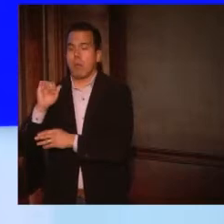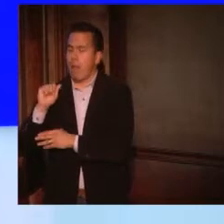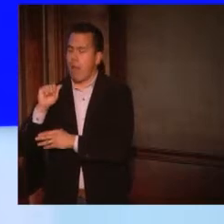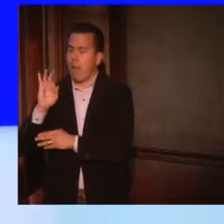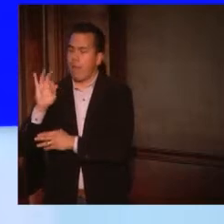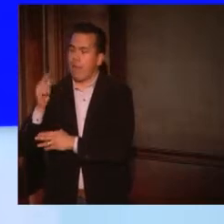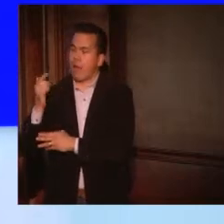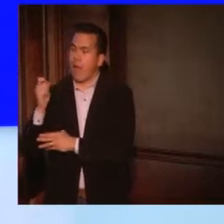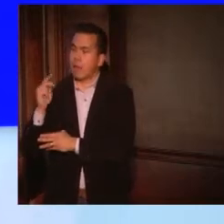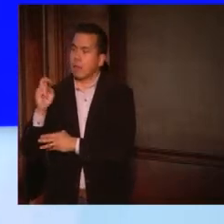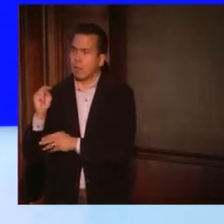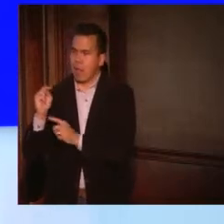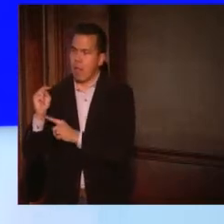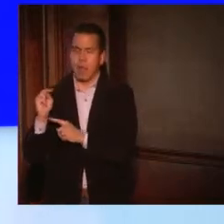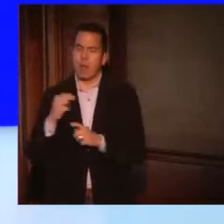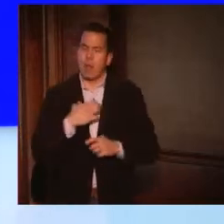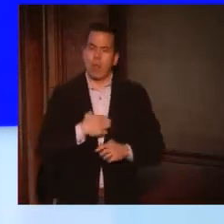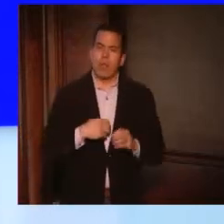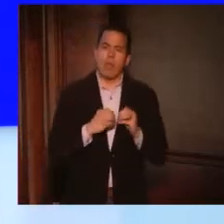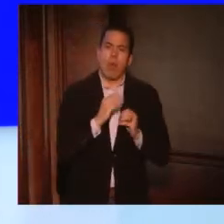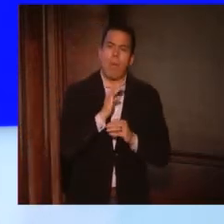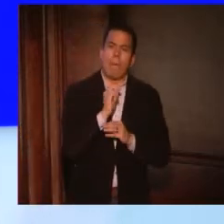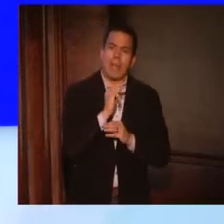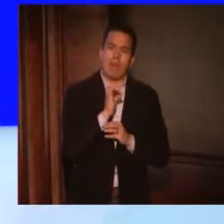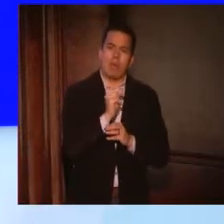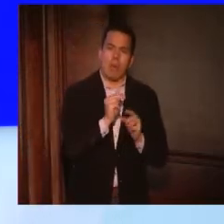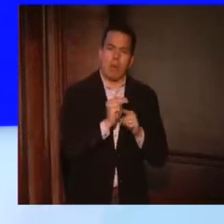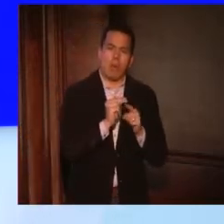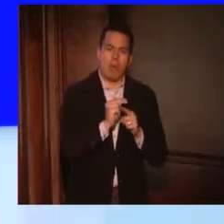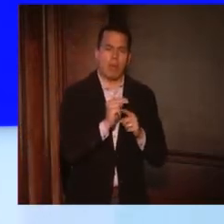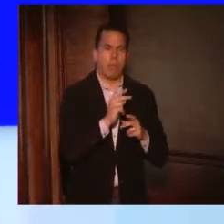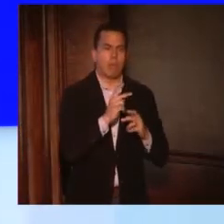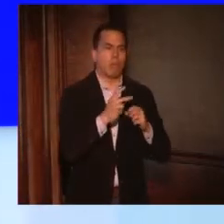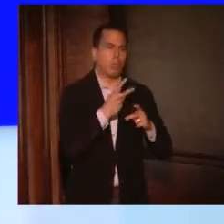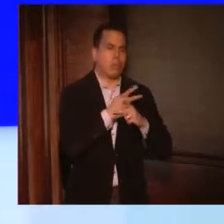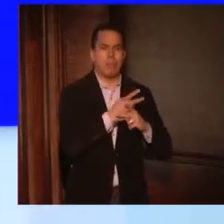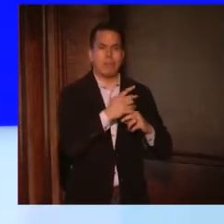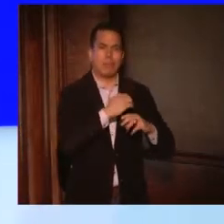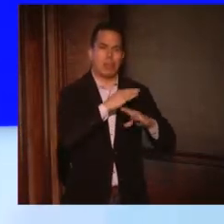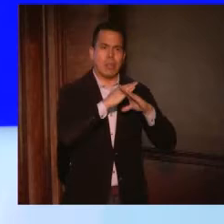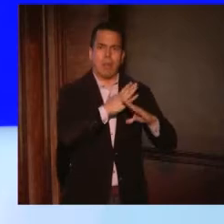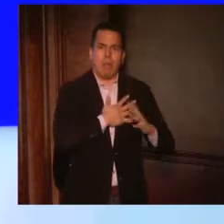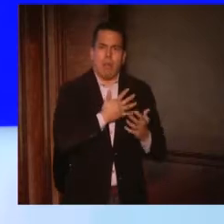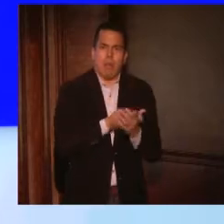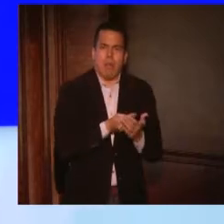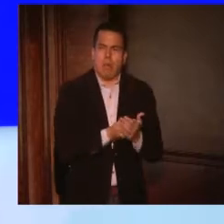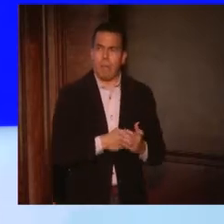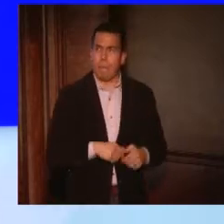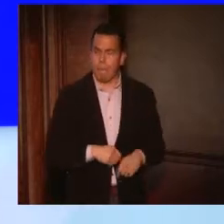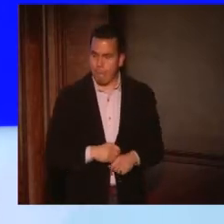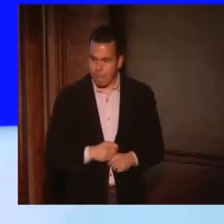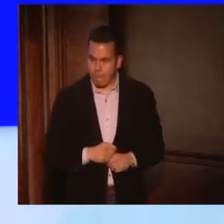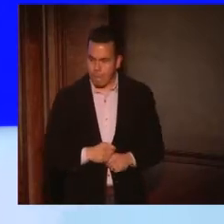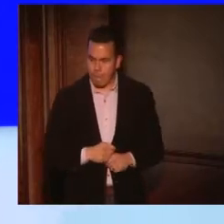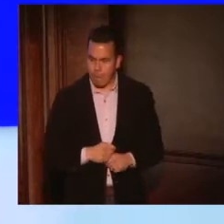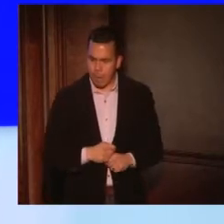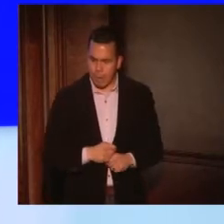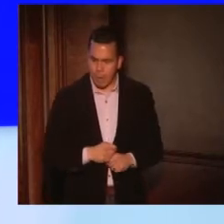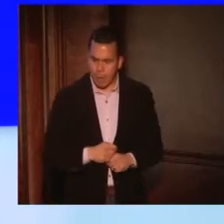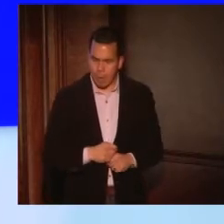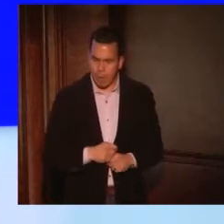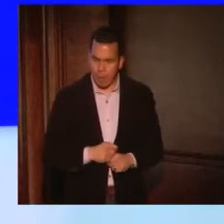people stolen, taking their monies. And more importantly, women, and not only women, everyone's in the undevelopment